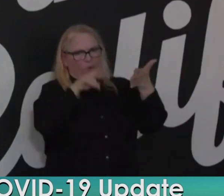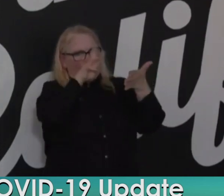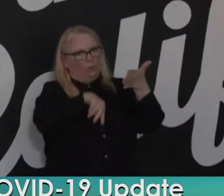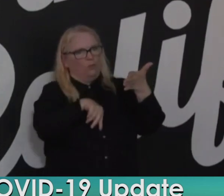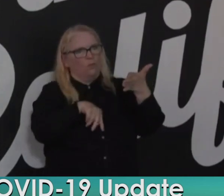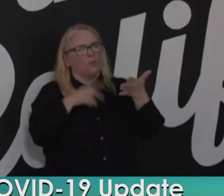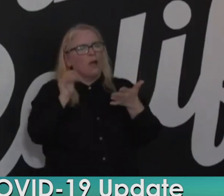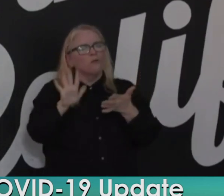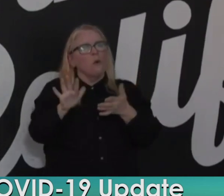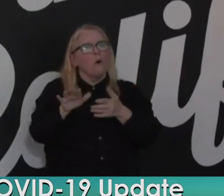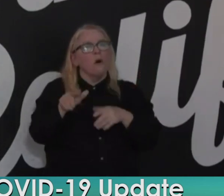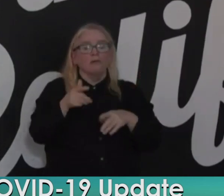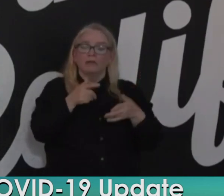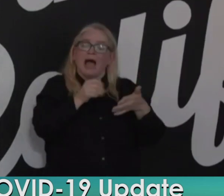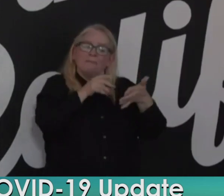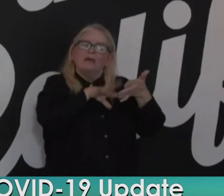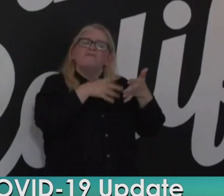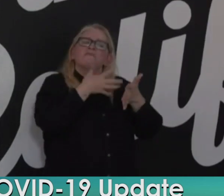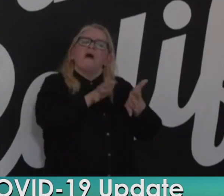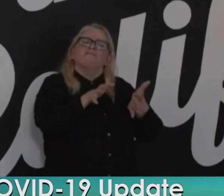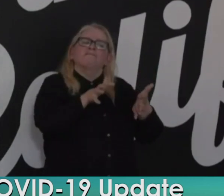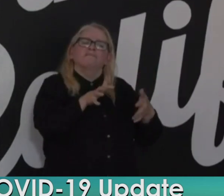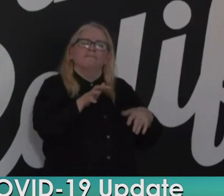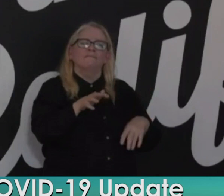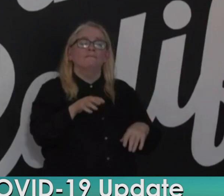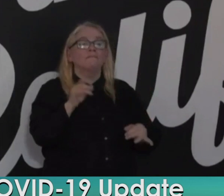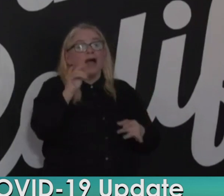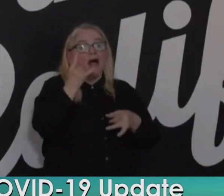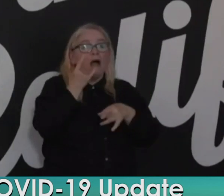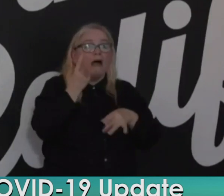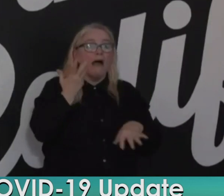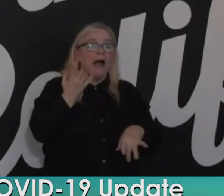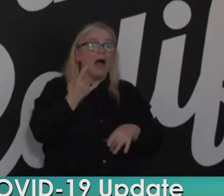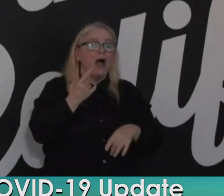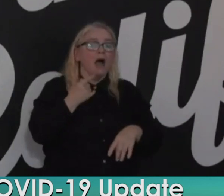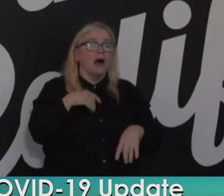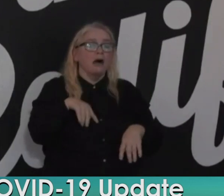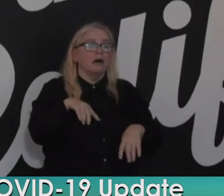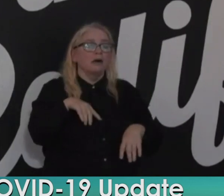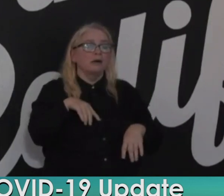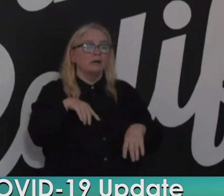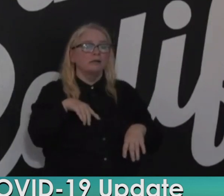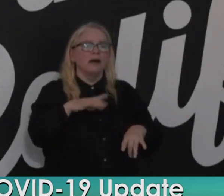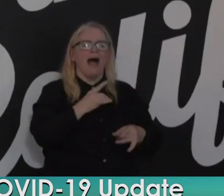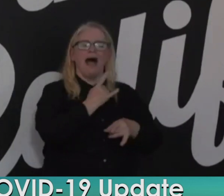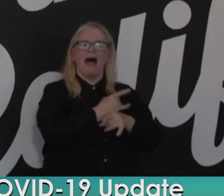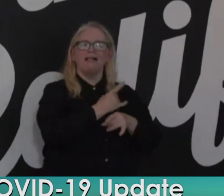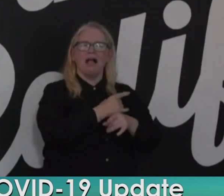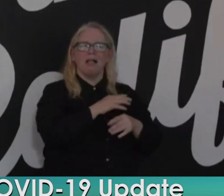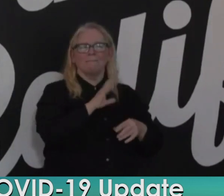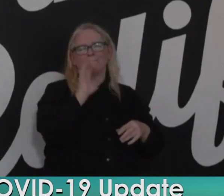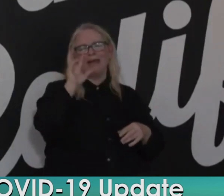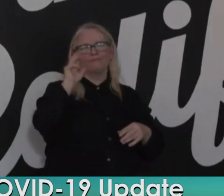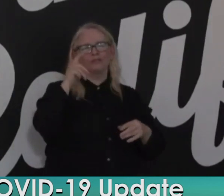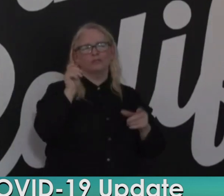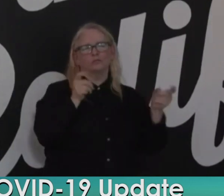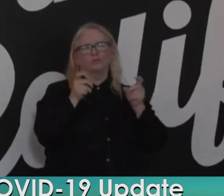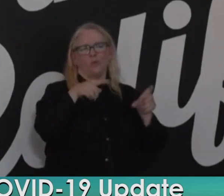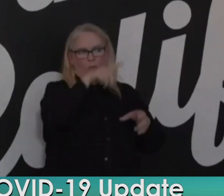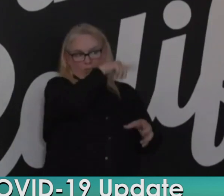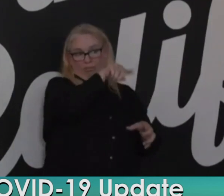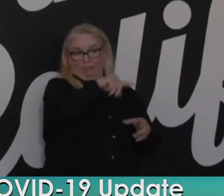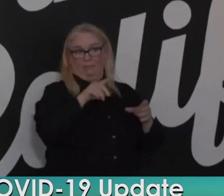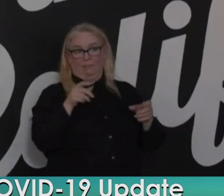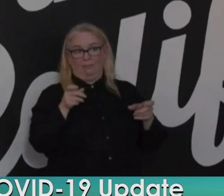that the alcohol beverage control had reached out to 81 businesses and 80 businesses complied. Those